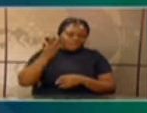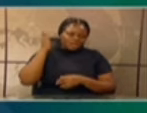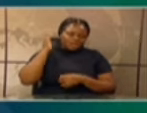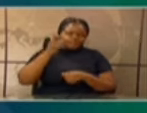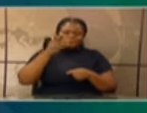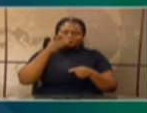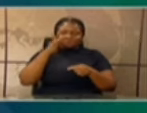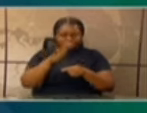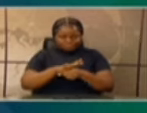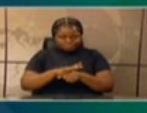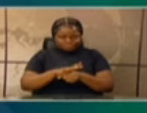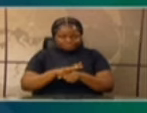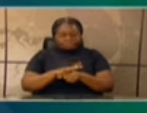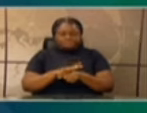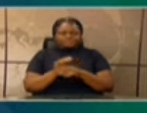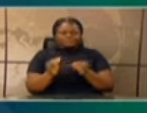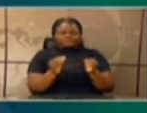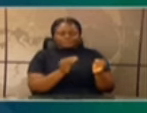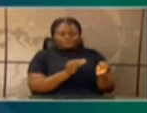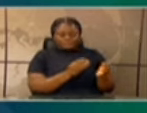Yeah, they too. Yeah, train.